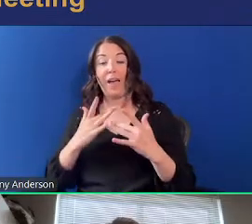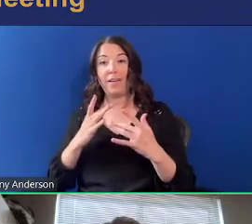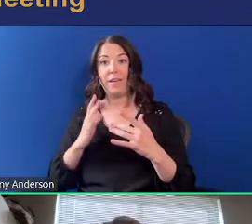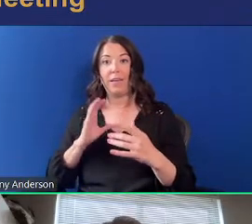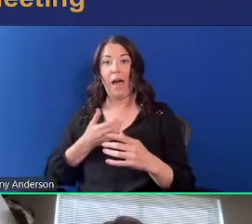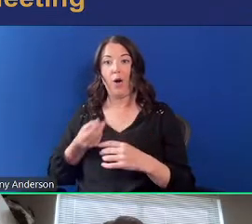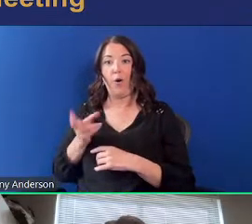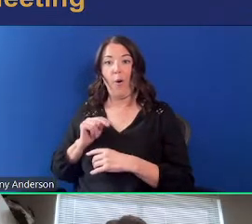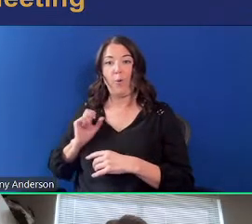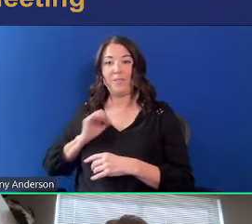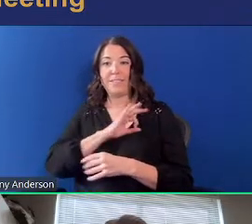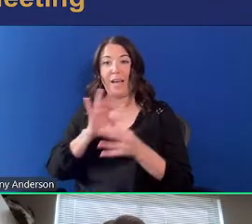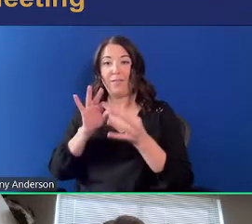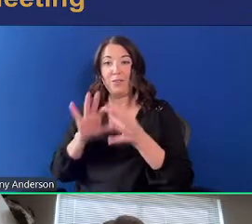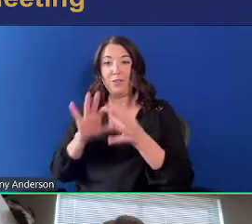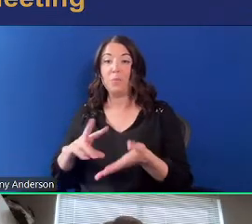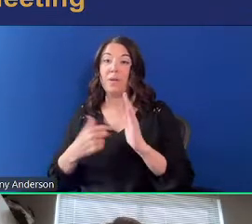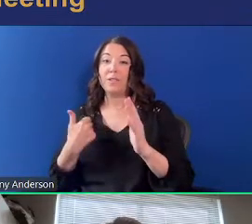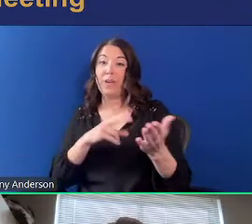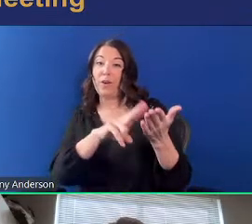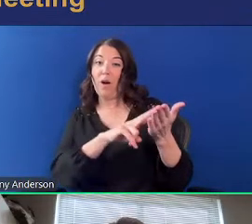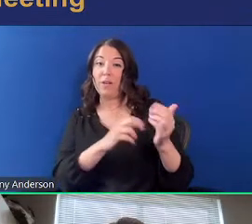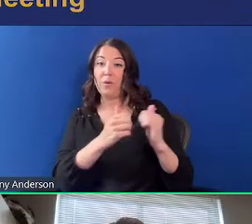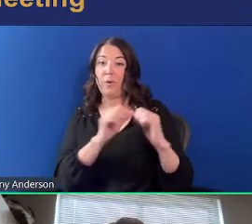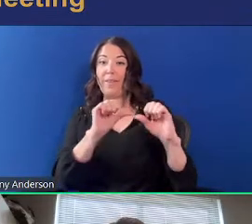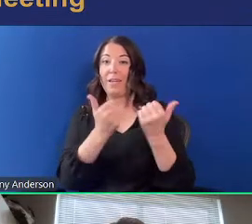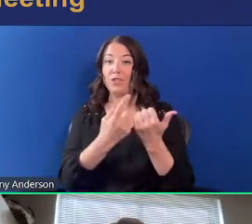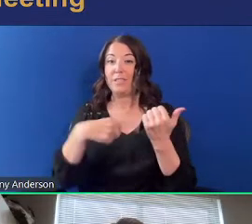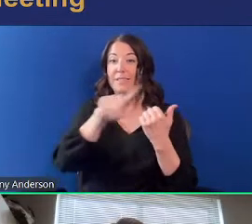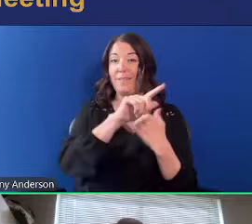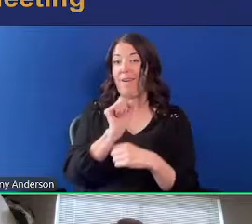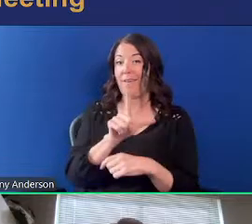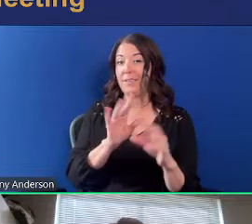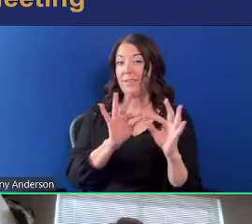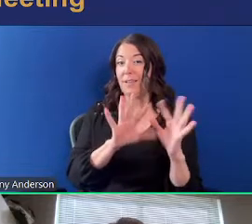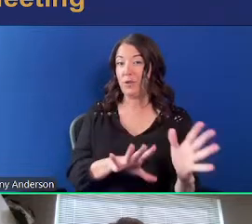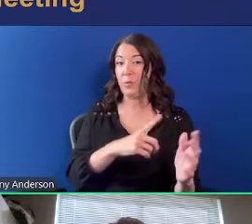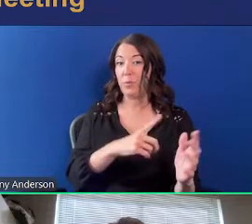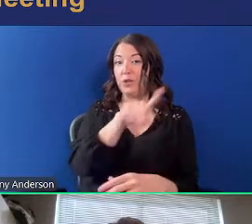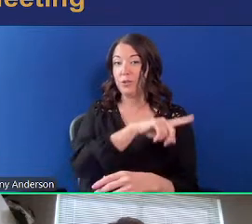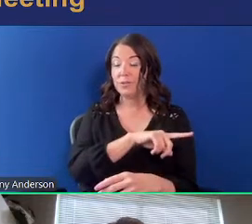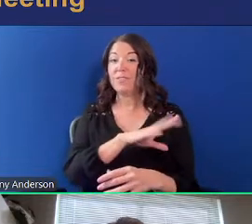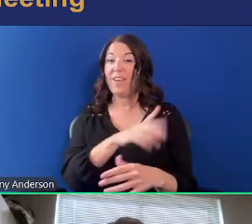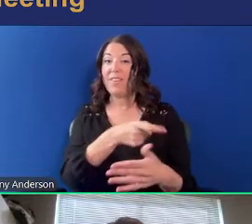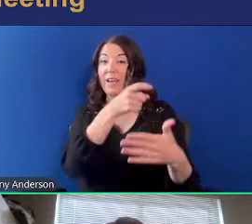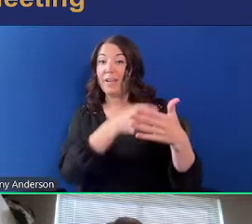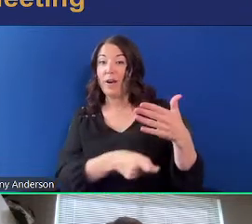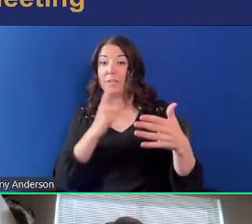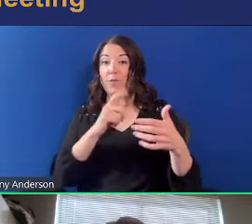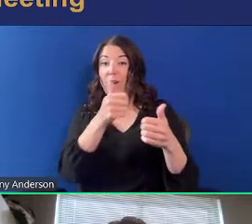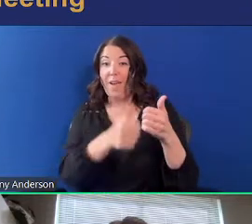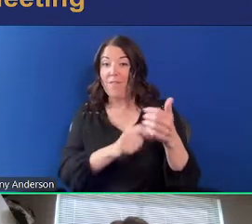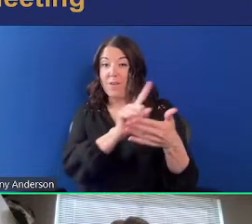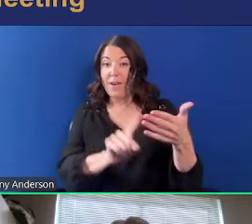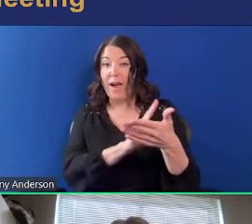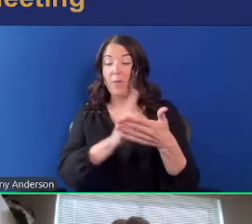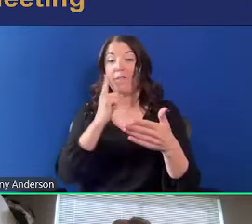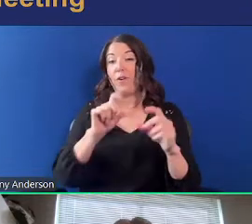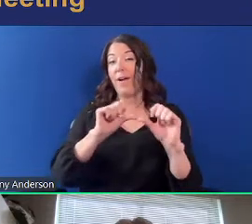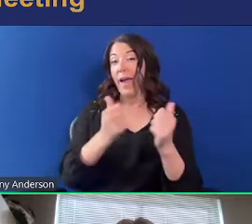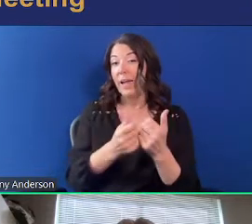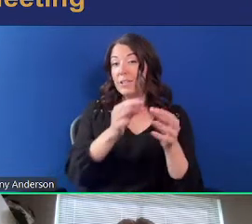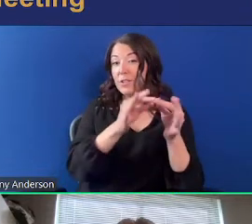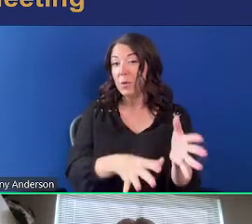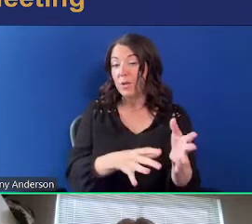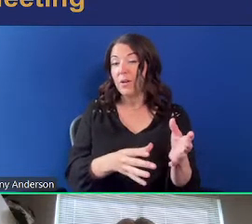do that, we contract with agency ASL interpreters. The cost per hour for the agency ASL interpreters is